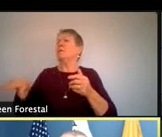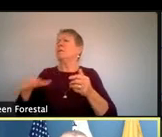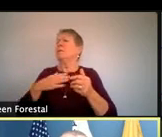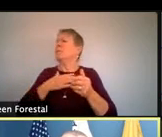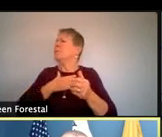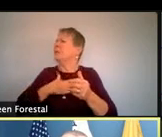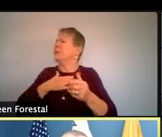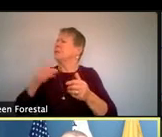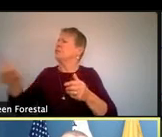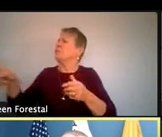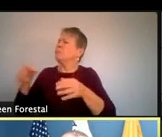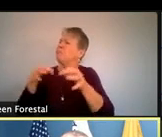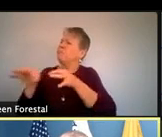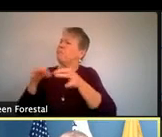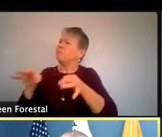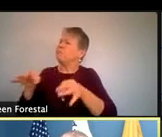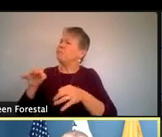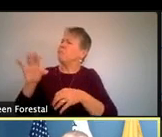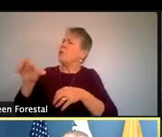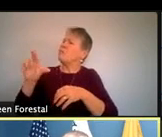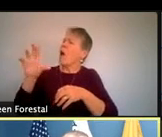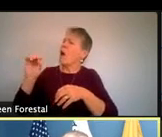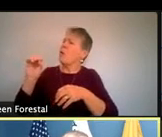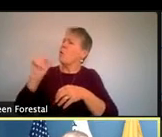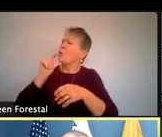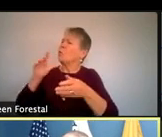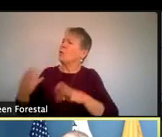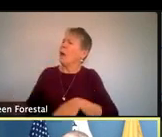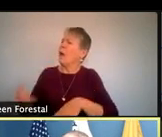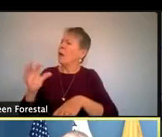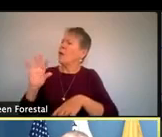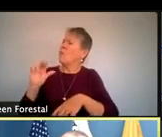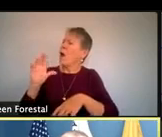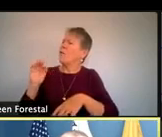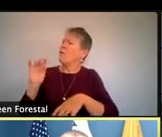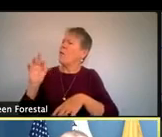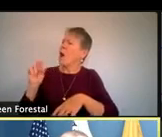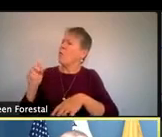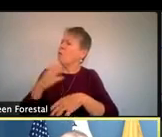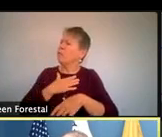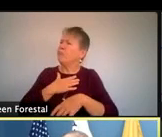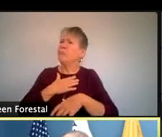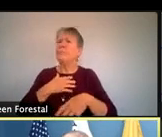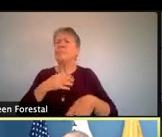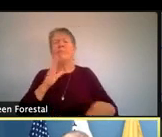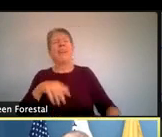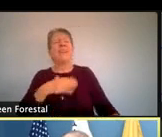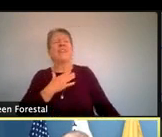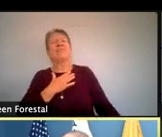And just loved, I think, and I did talk to Richard and his sister, Cindy, who's a registered nurse,